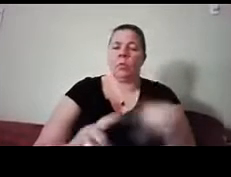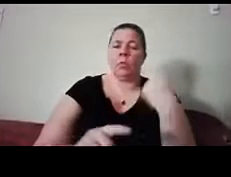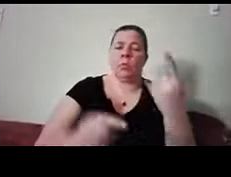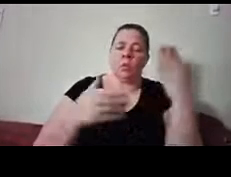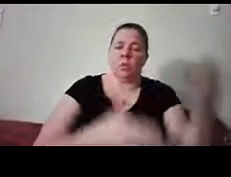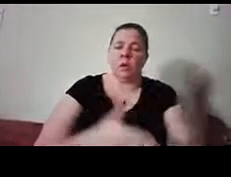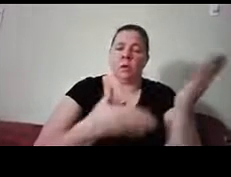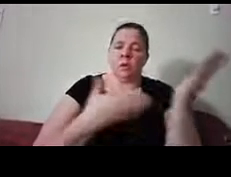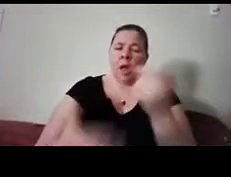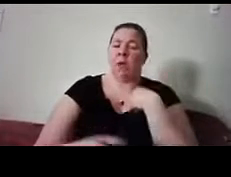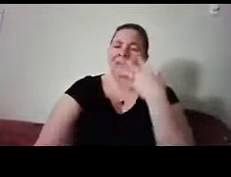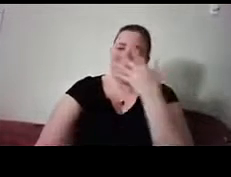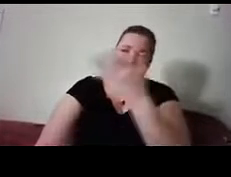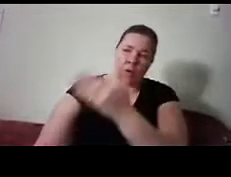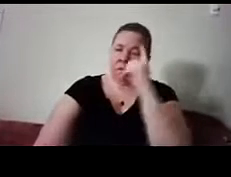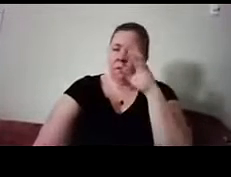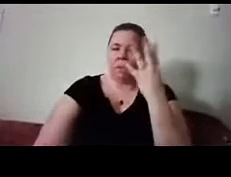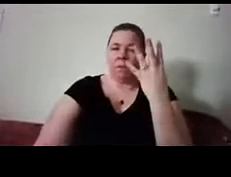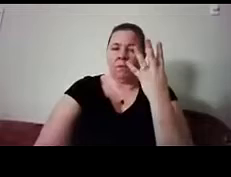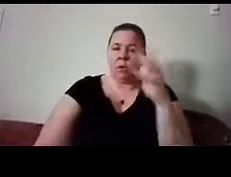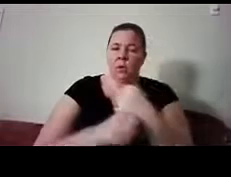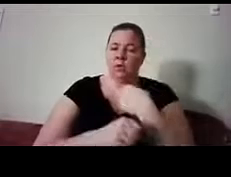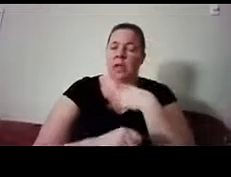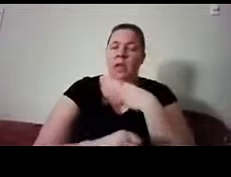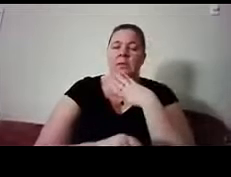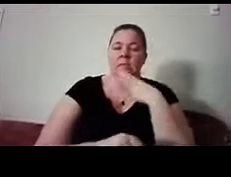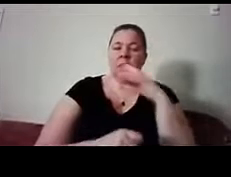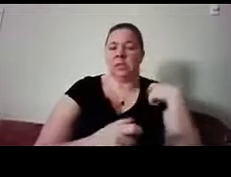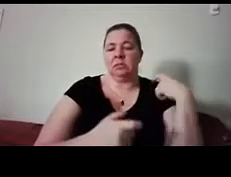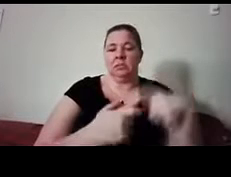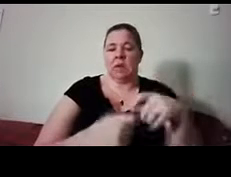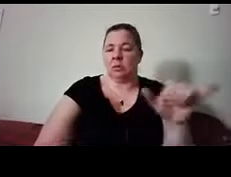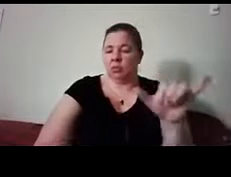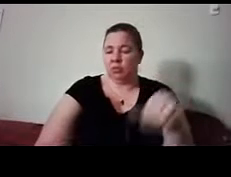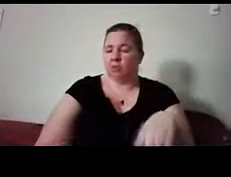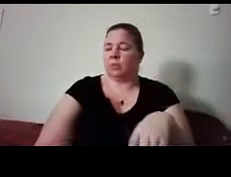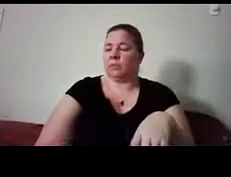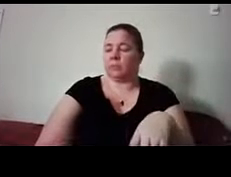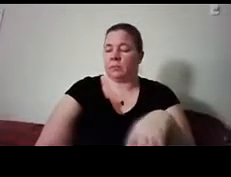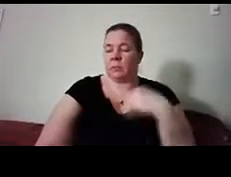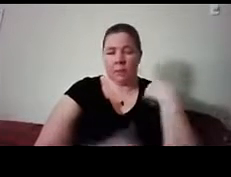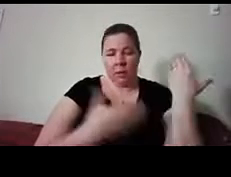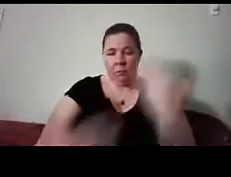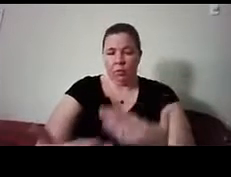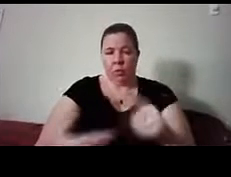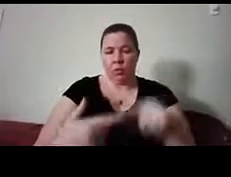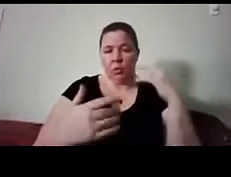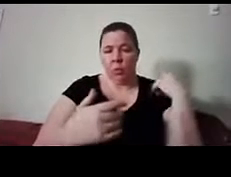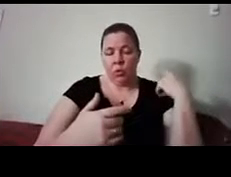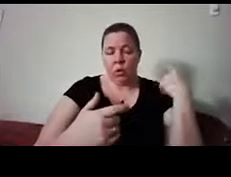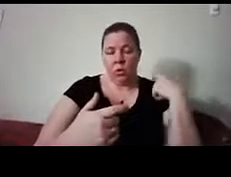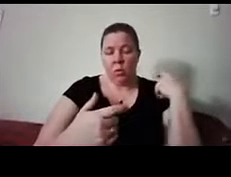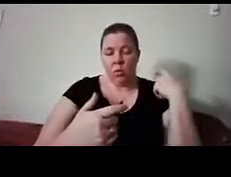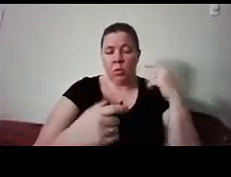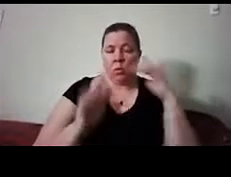to bring. For 4 years. So I speak Spanish as well. That's what I was about to say. I said we have so bring them to the webinars, and then of course you